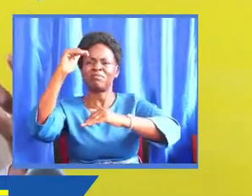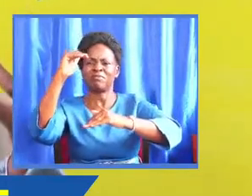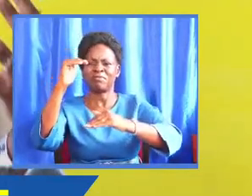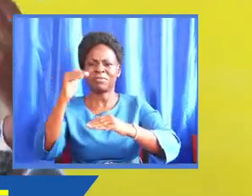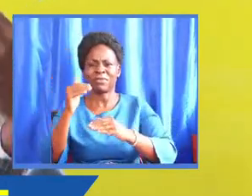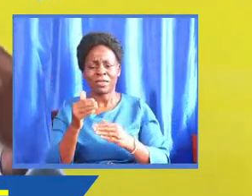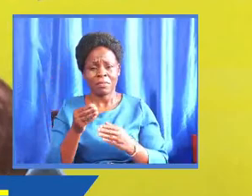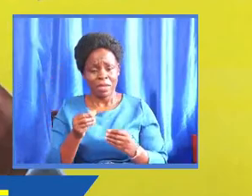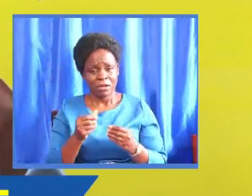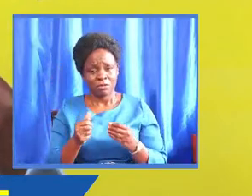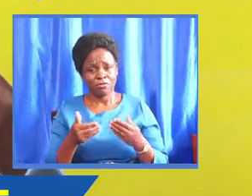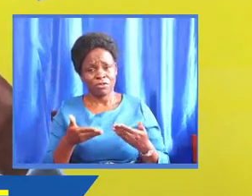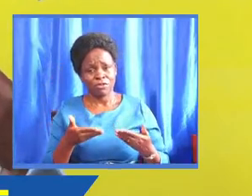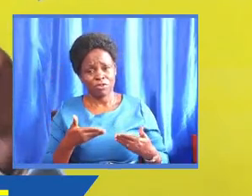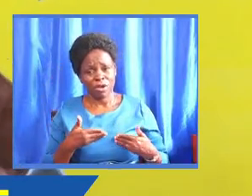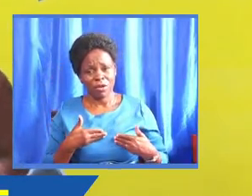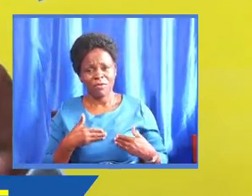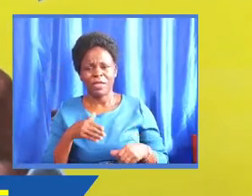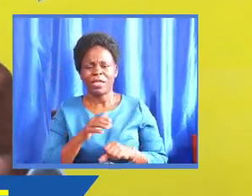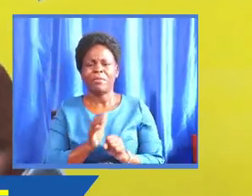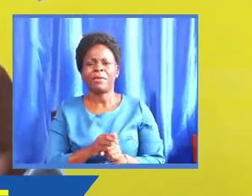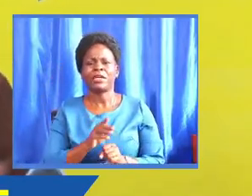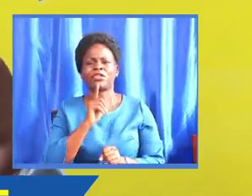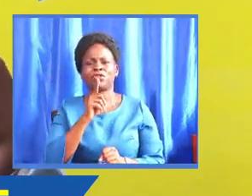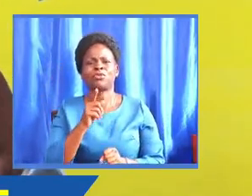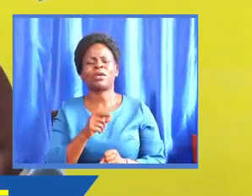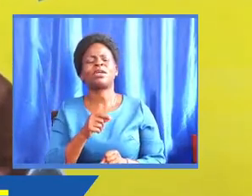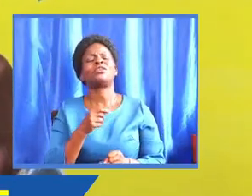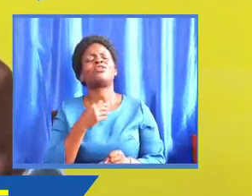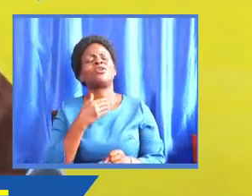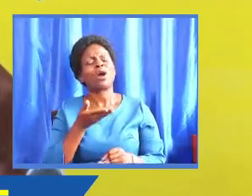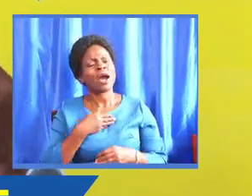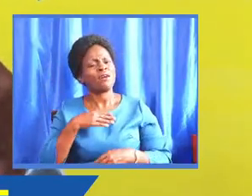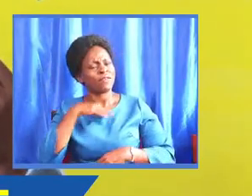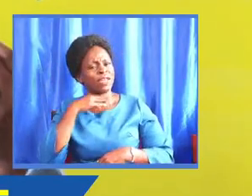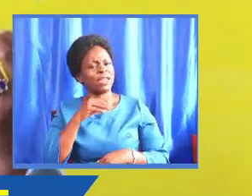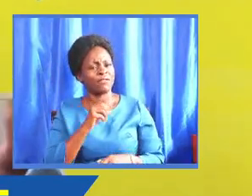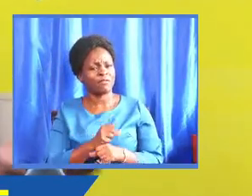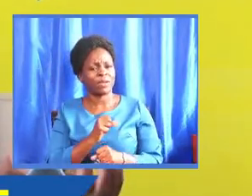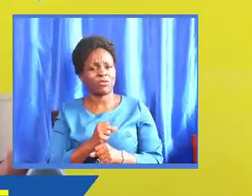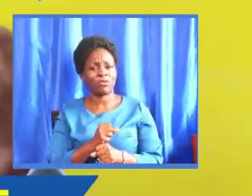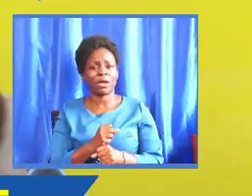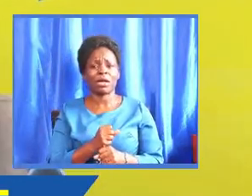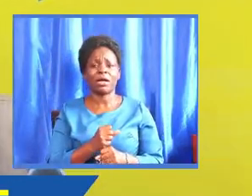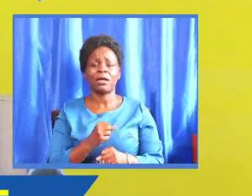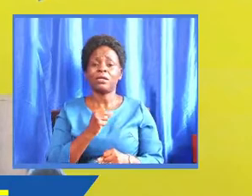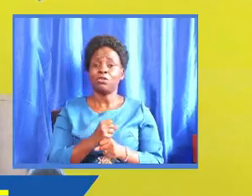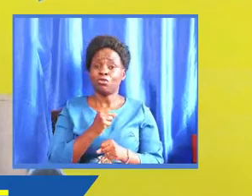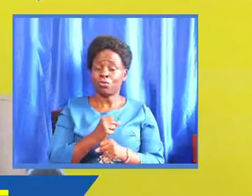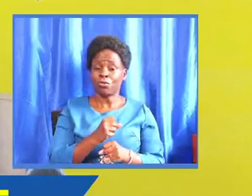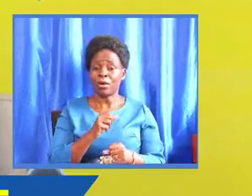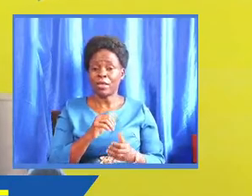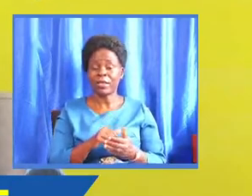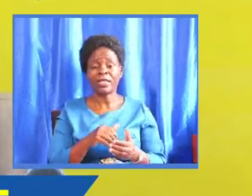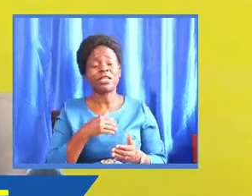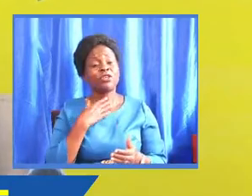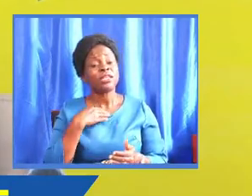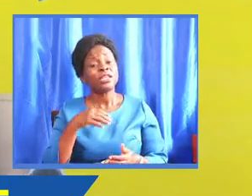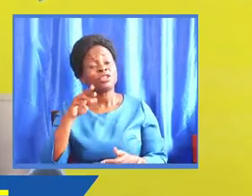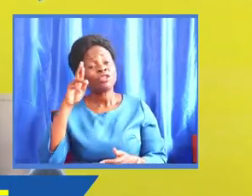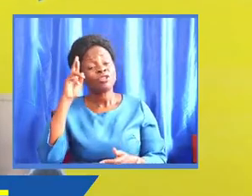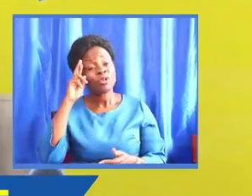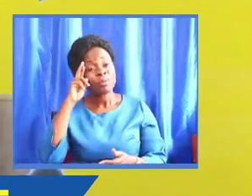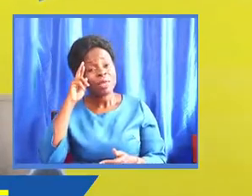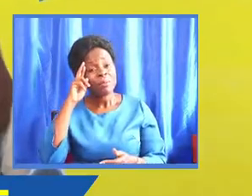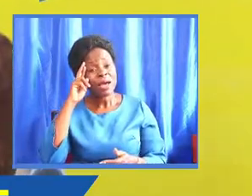that you have, then make sure you have enough money to do exactly that. For those who are getting into debt, you need to remember that